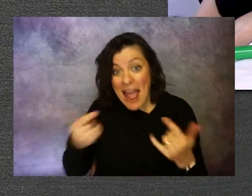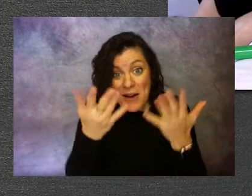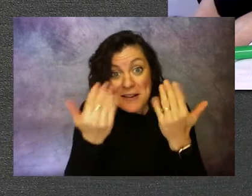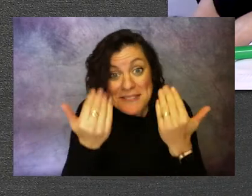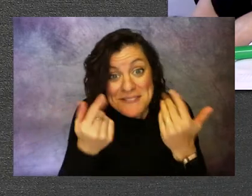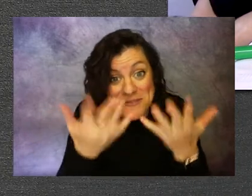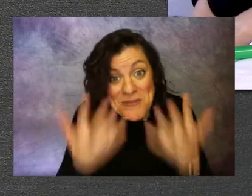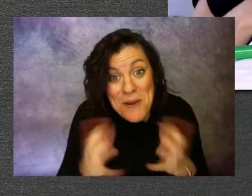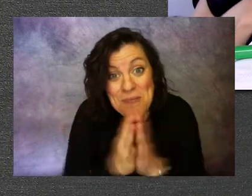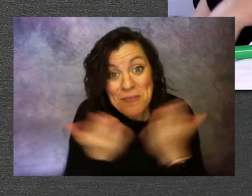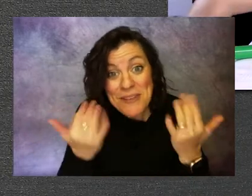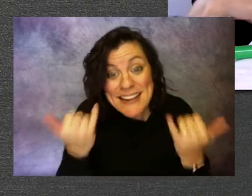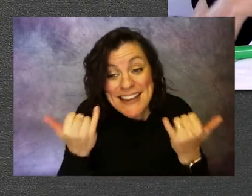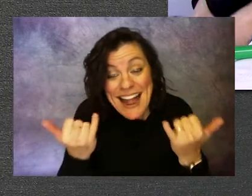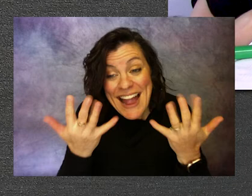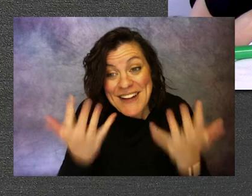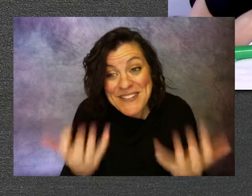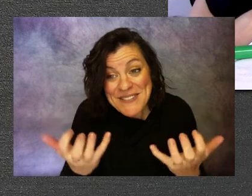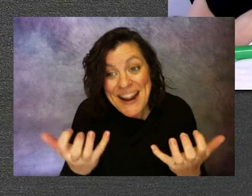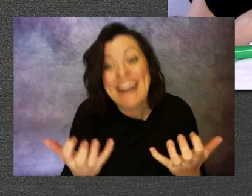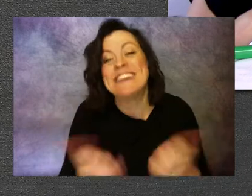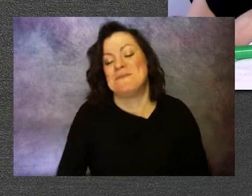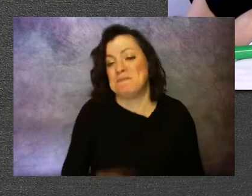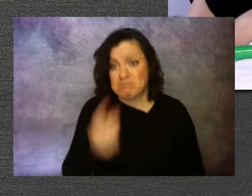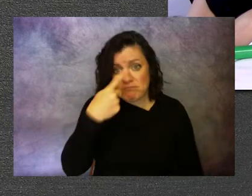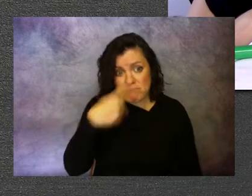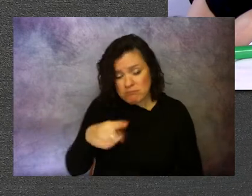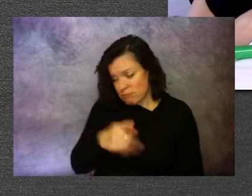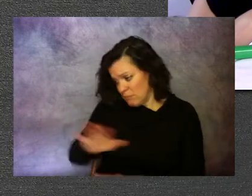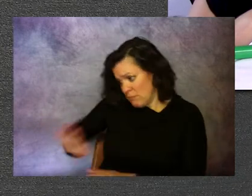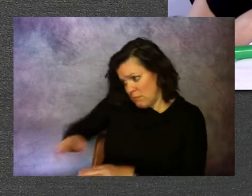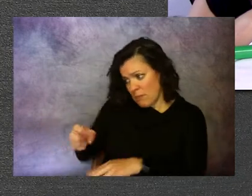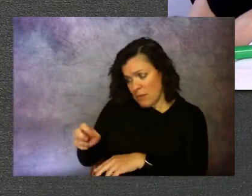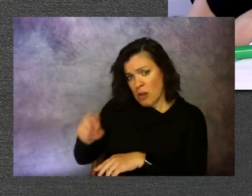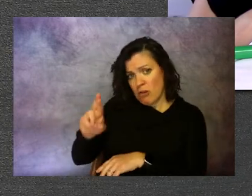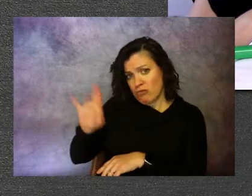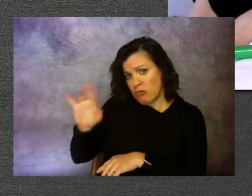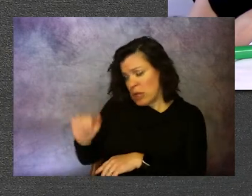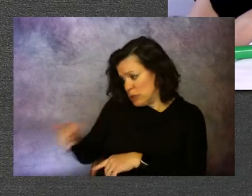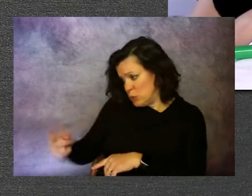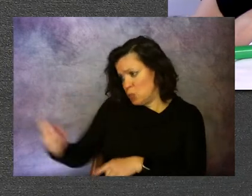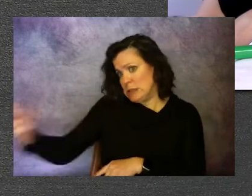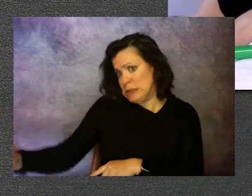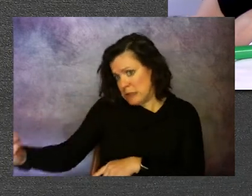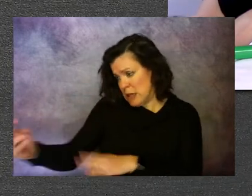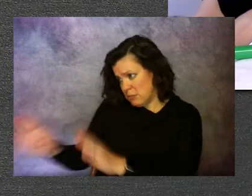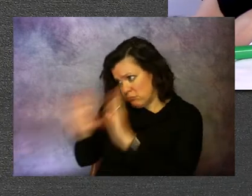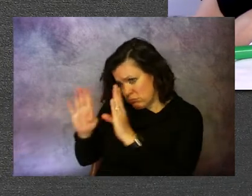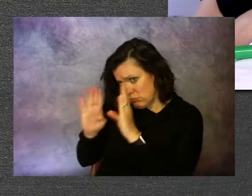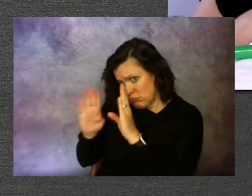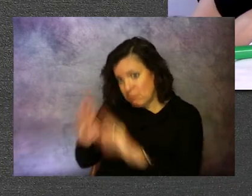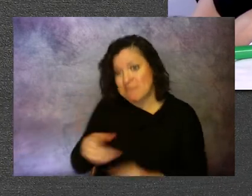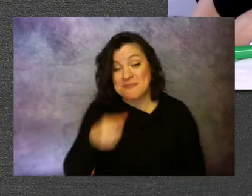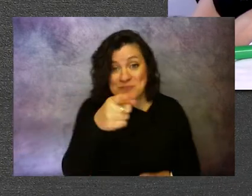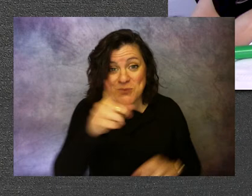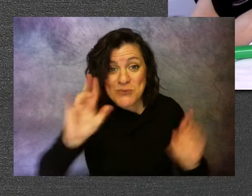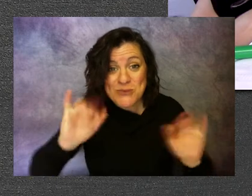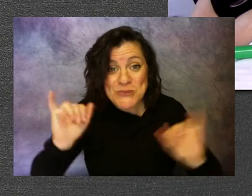book? Yeah, Rexy, how about you go sit down and you can listen to the story, and then the kids at home can listen to the story